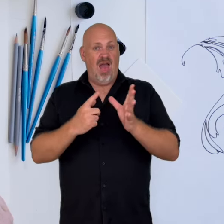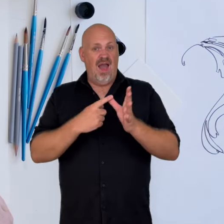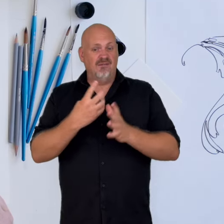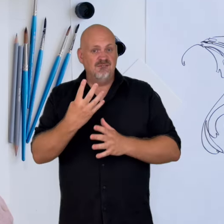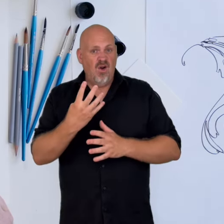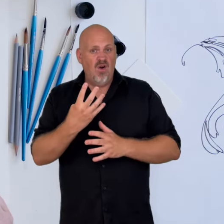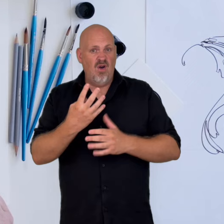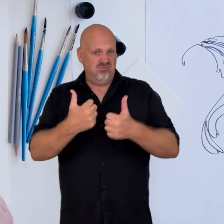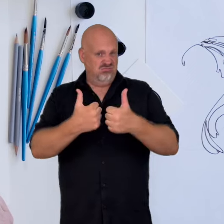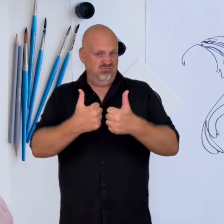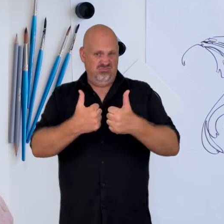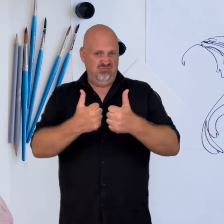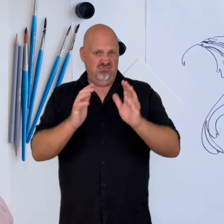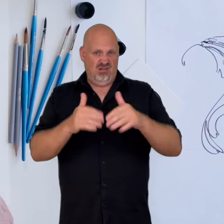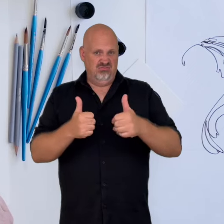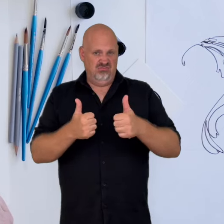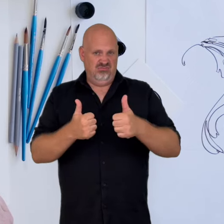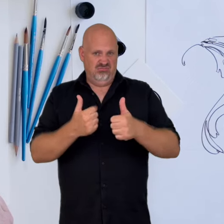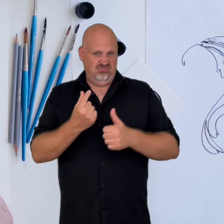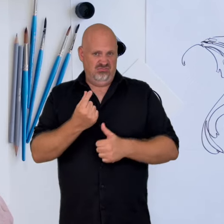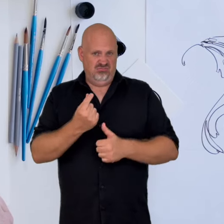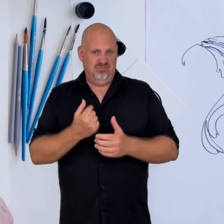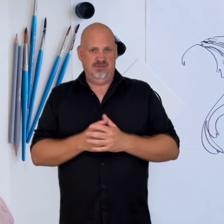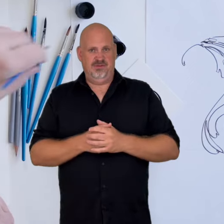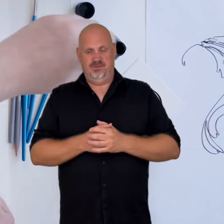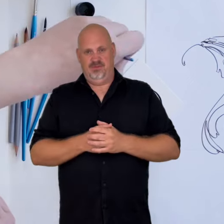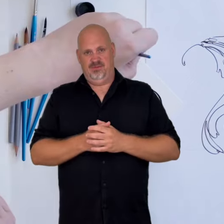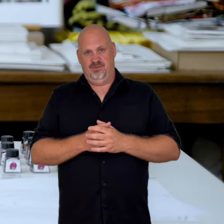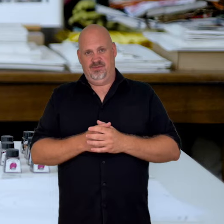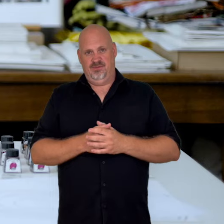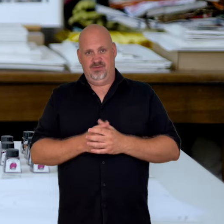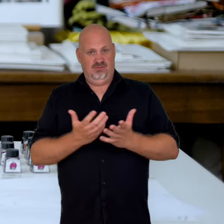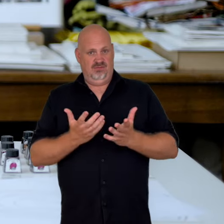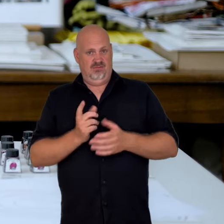coming around the corner. I've gone off piste a bit there, but it's all good.